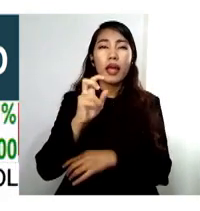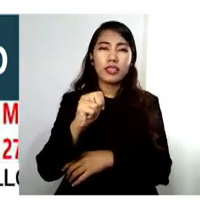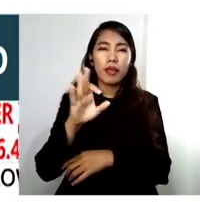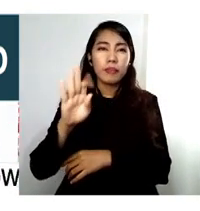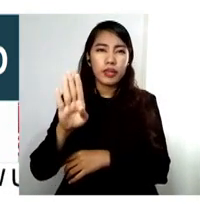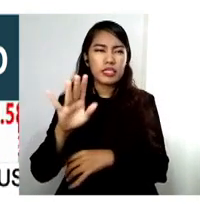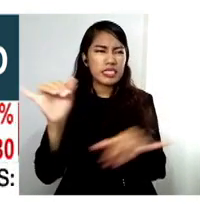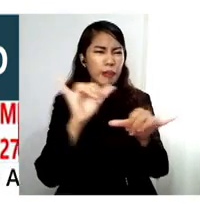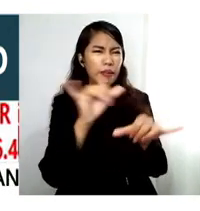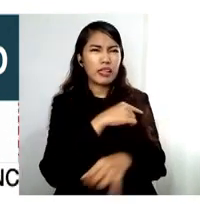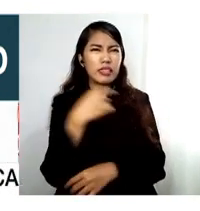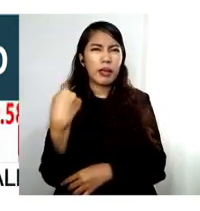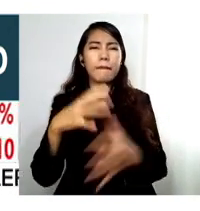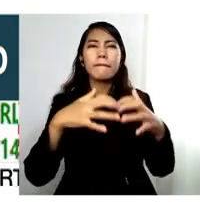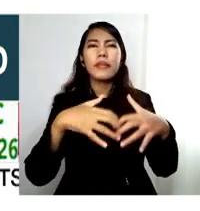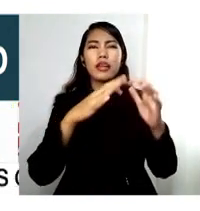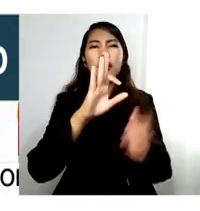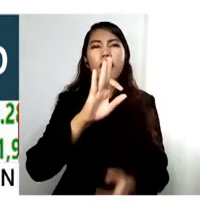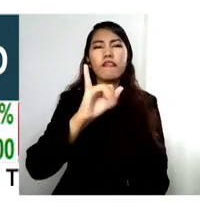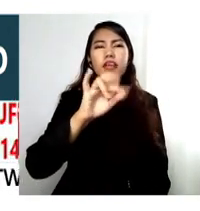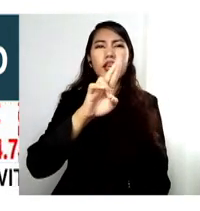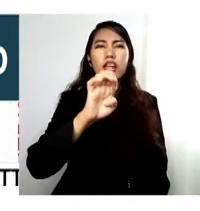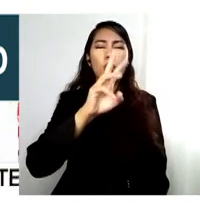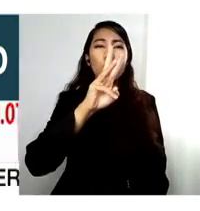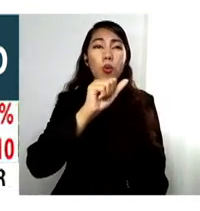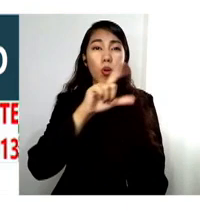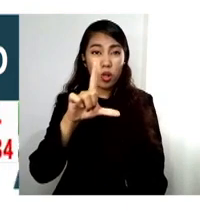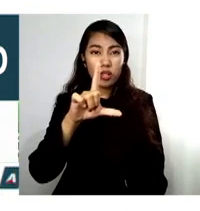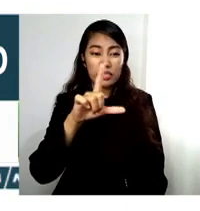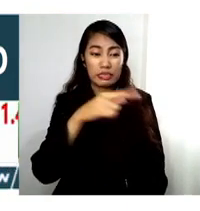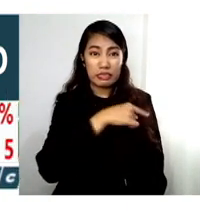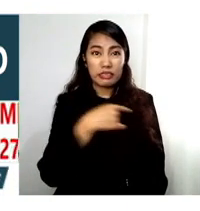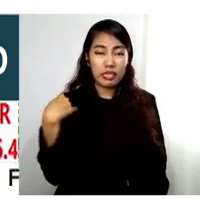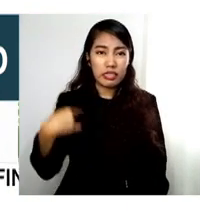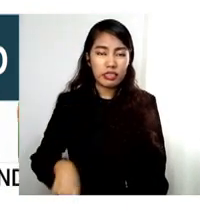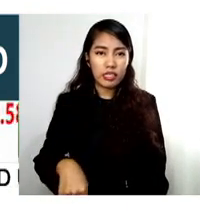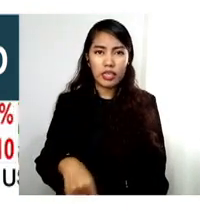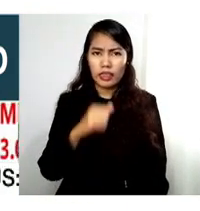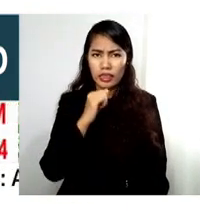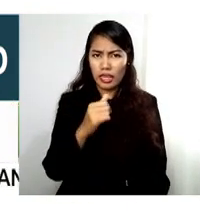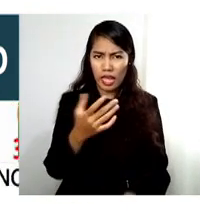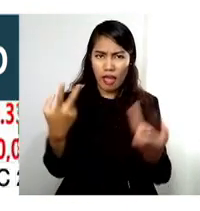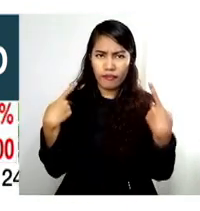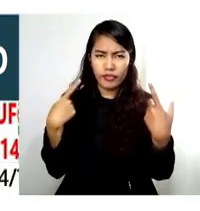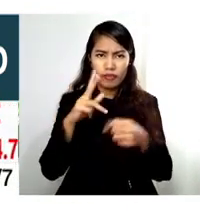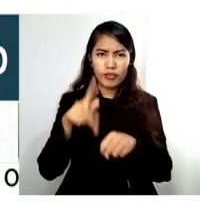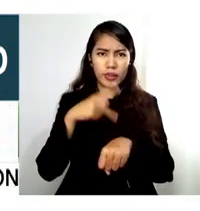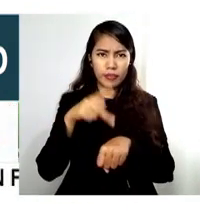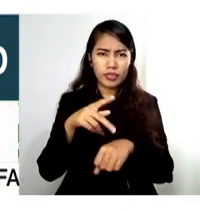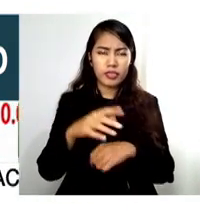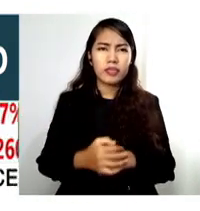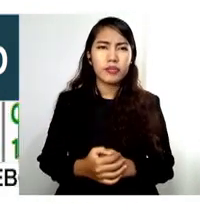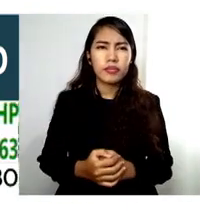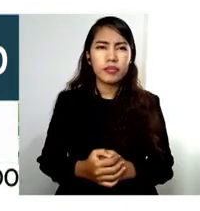is to build a giant firewall against around China, no? Which right now we do not have in the Philippines. No? So